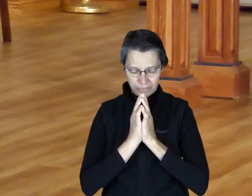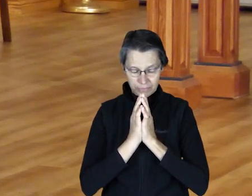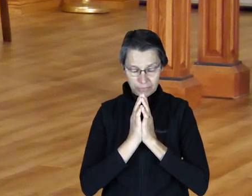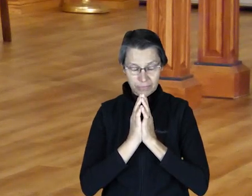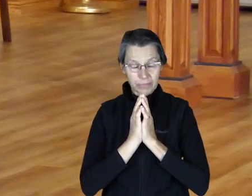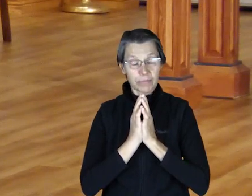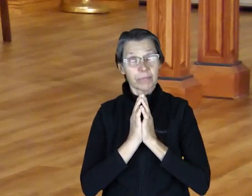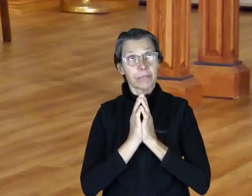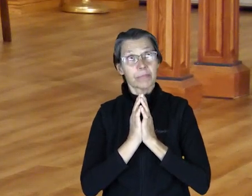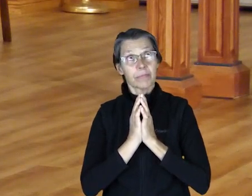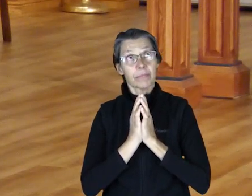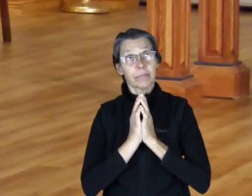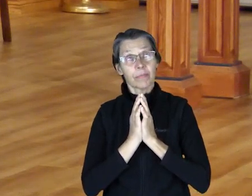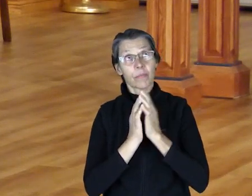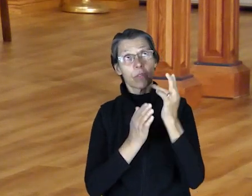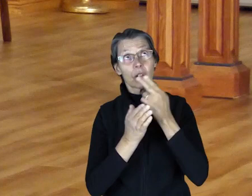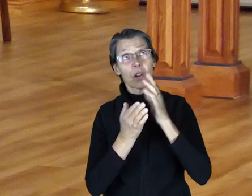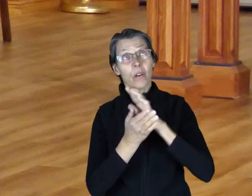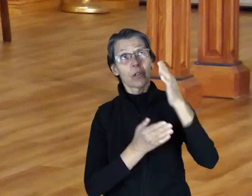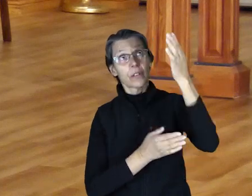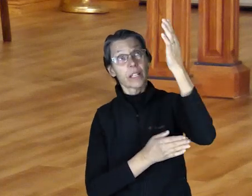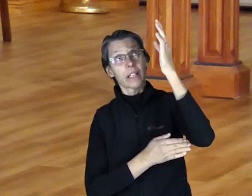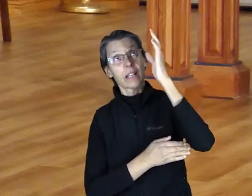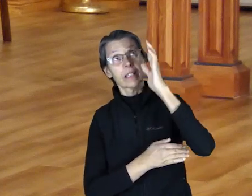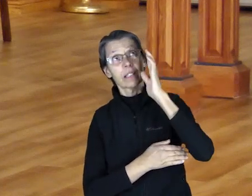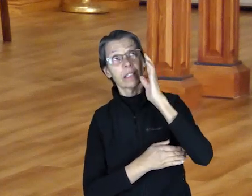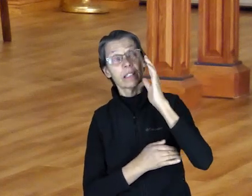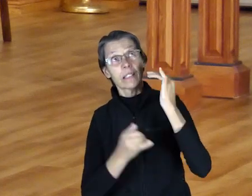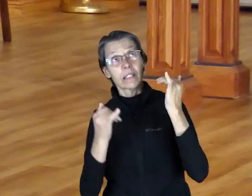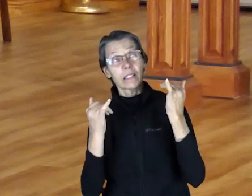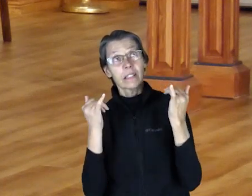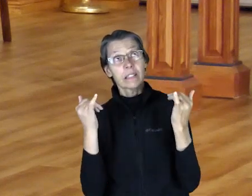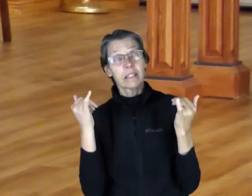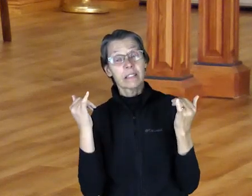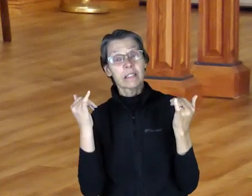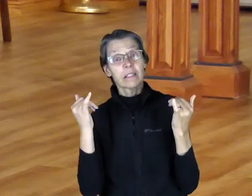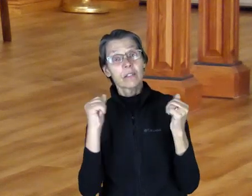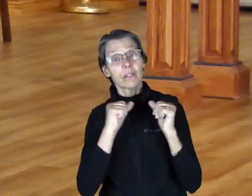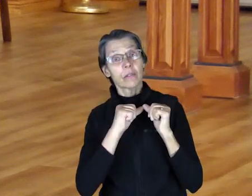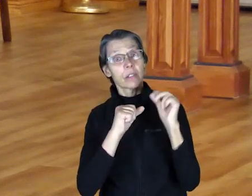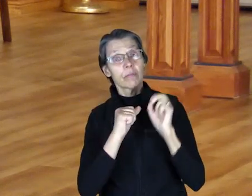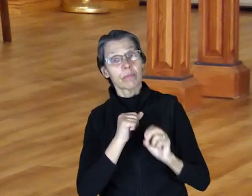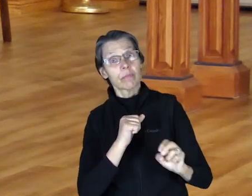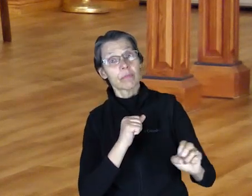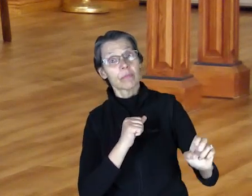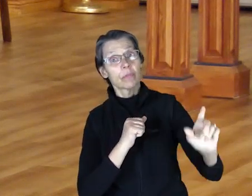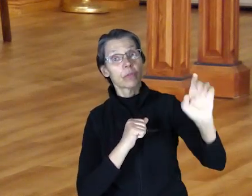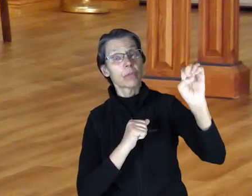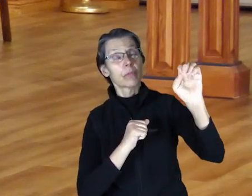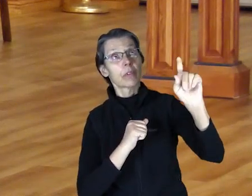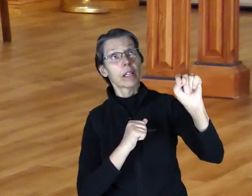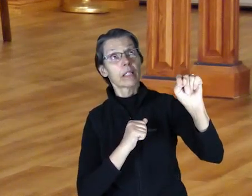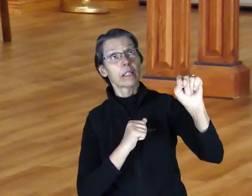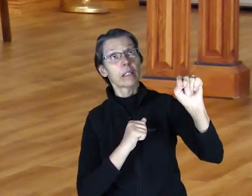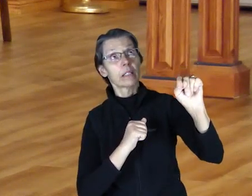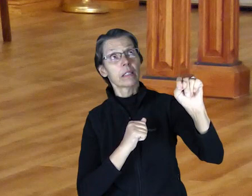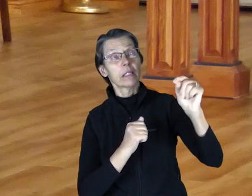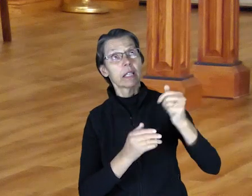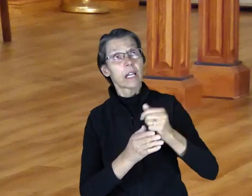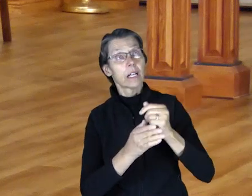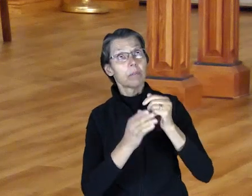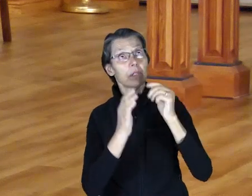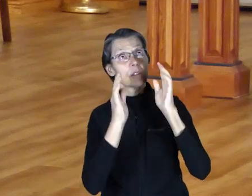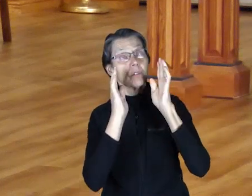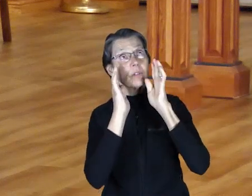Holy God, as we continue our Lenten journey, help us to be attentive to what we fill our minds, our times,